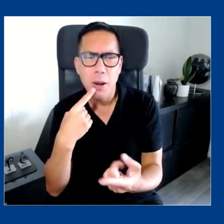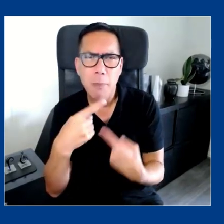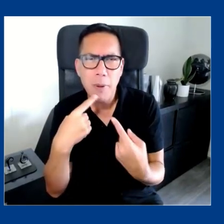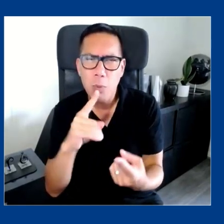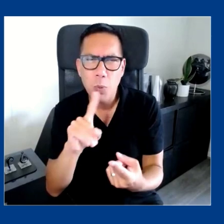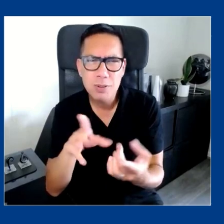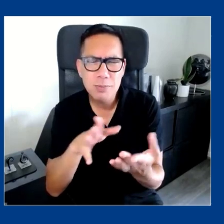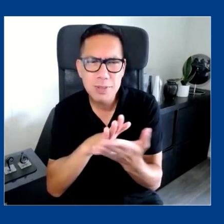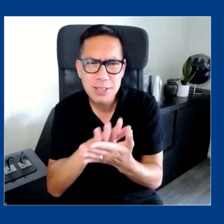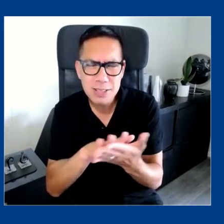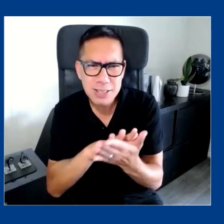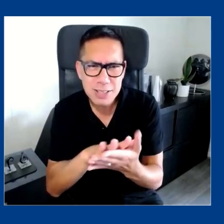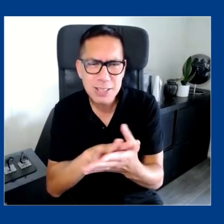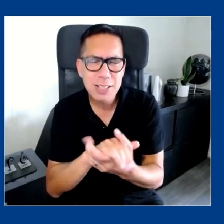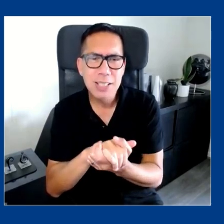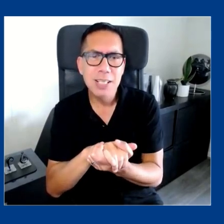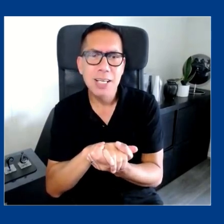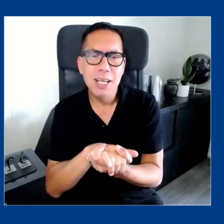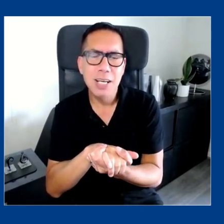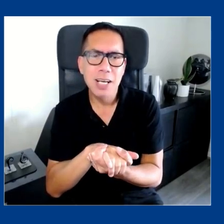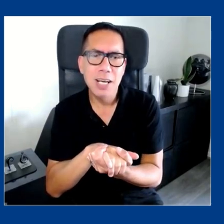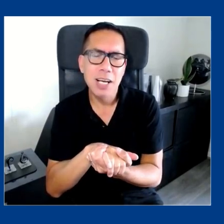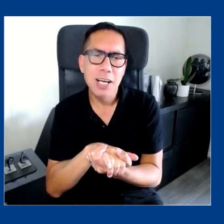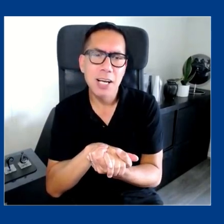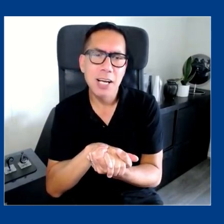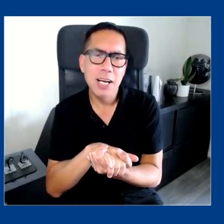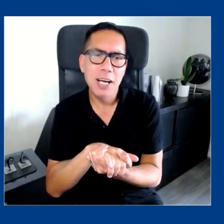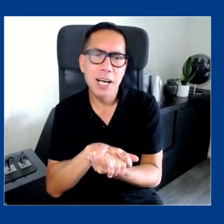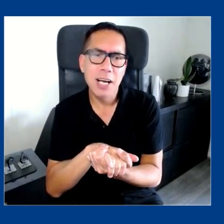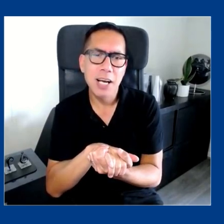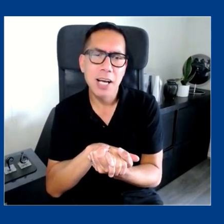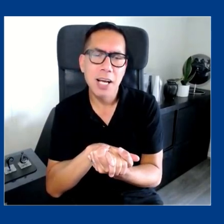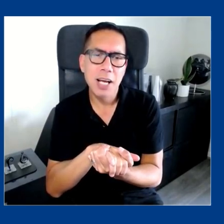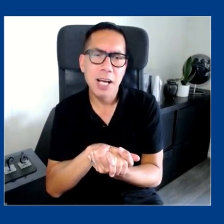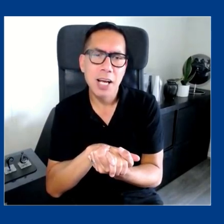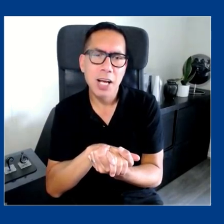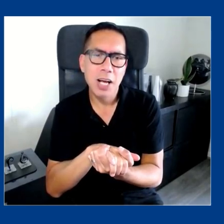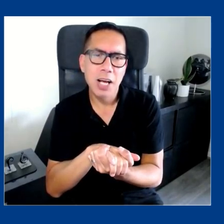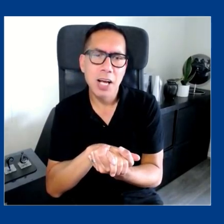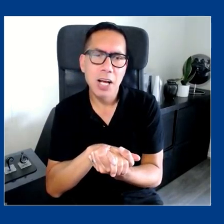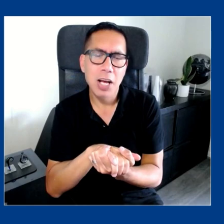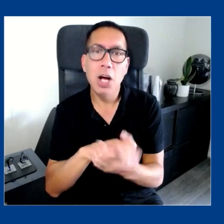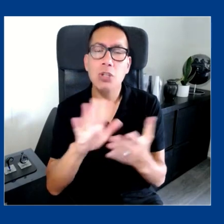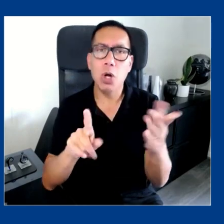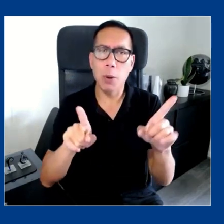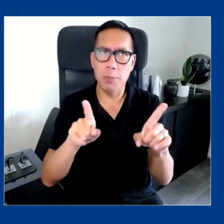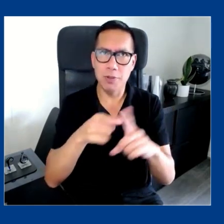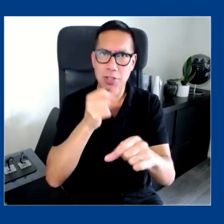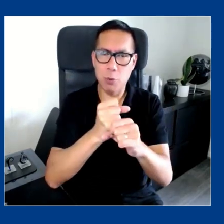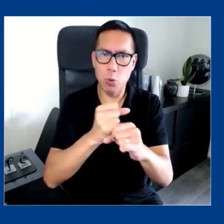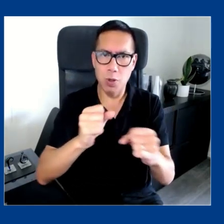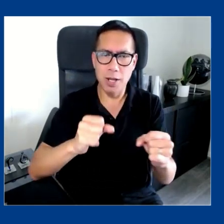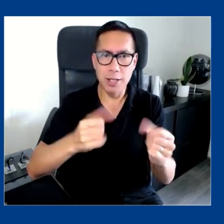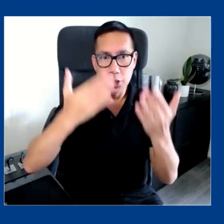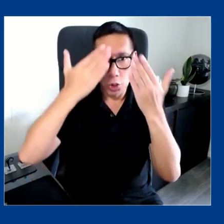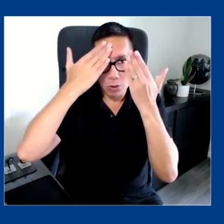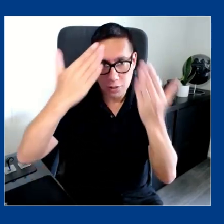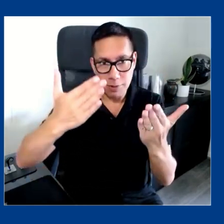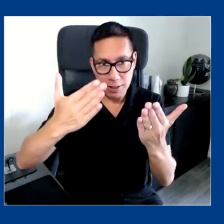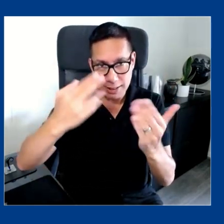So bees are seen as, this is a respected name for bees and also